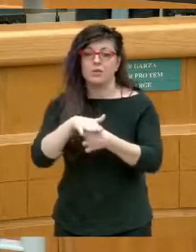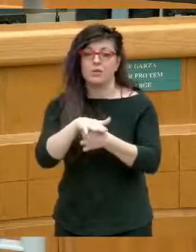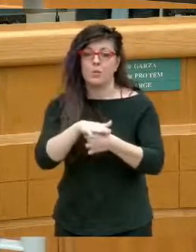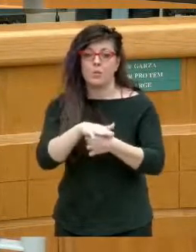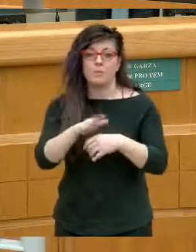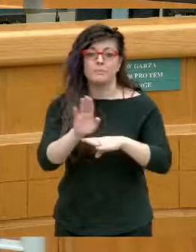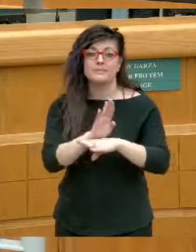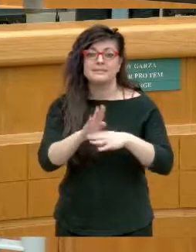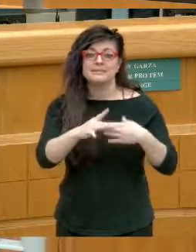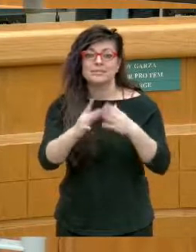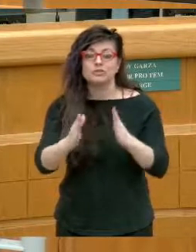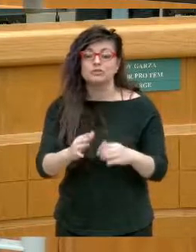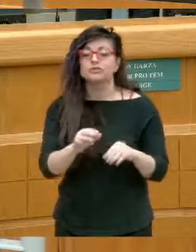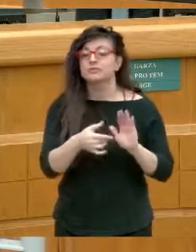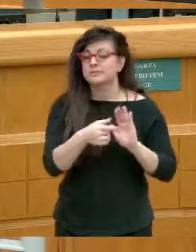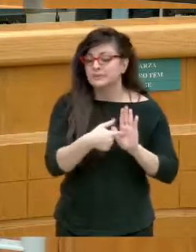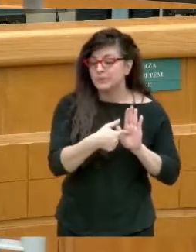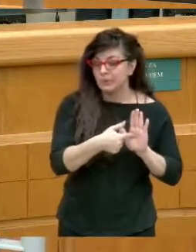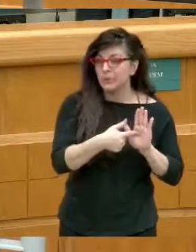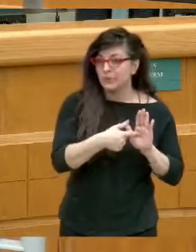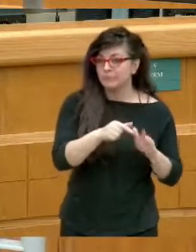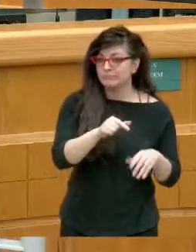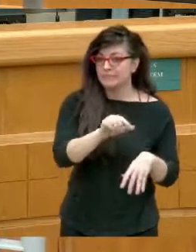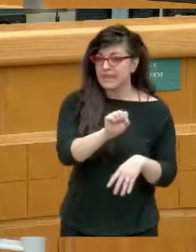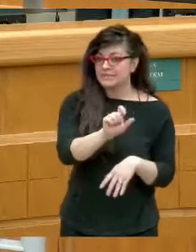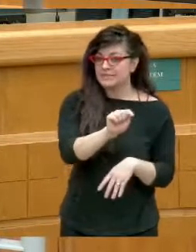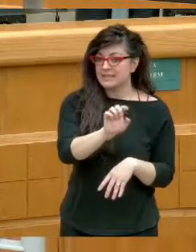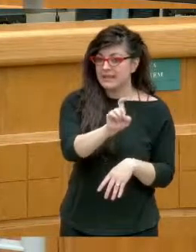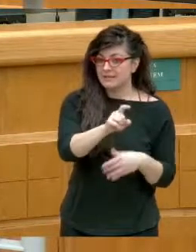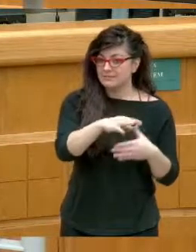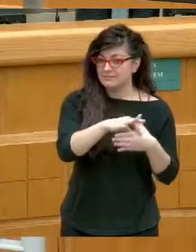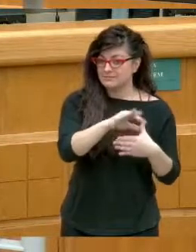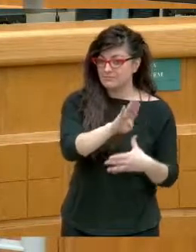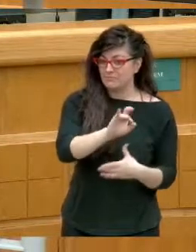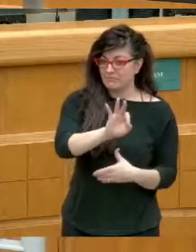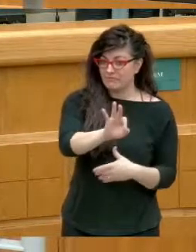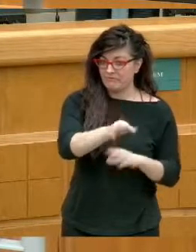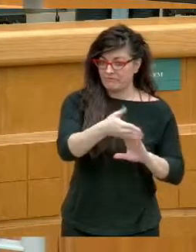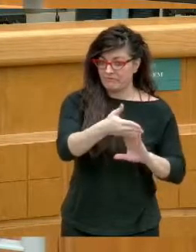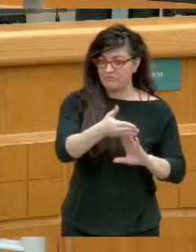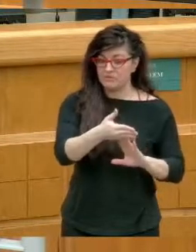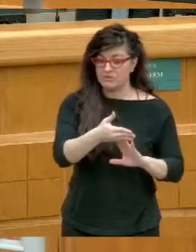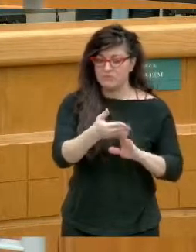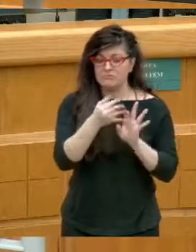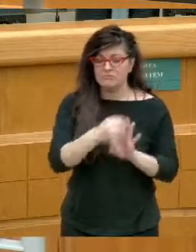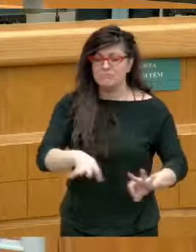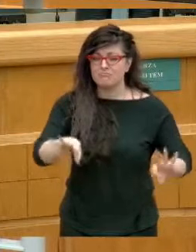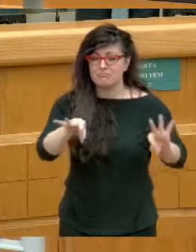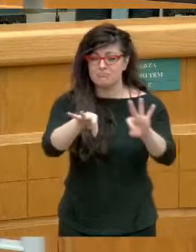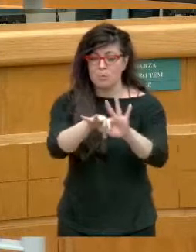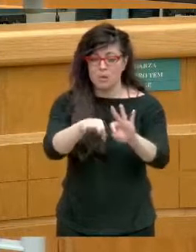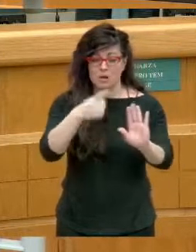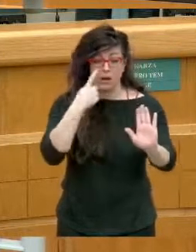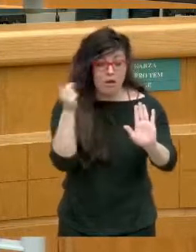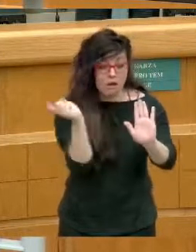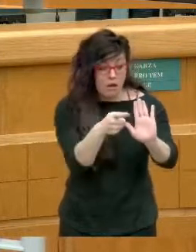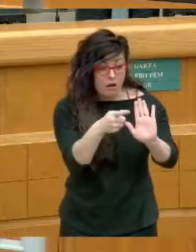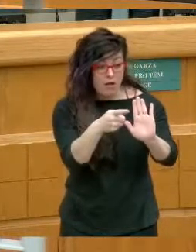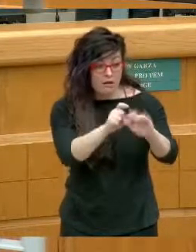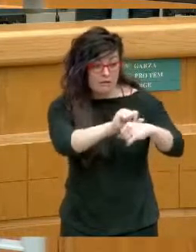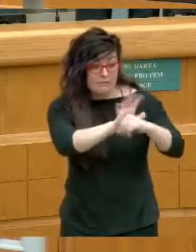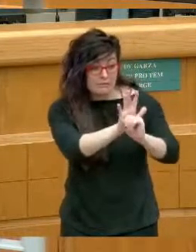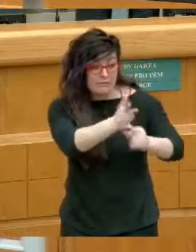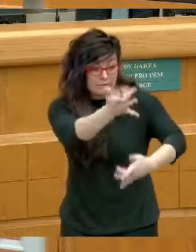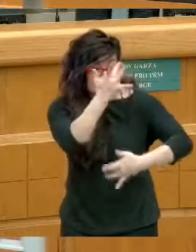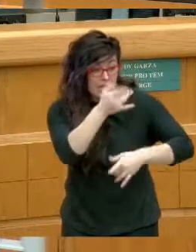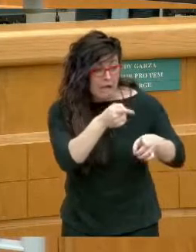Beef here in Corpus Christi, but it is critically important to identify and to contain outbreaks. I